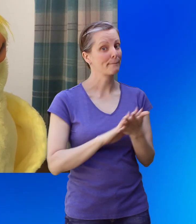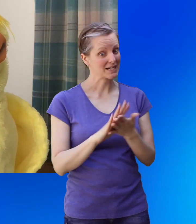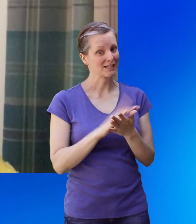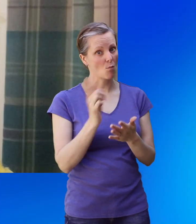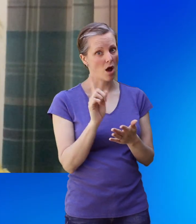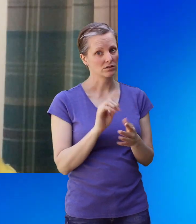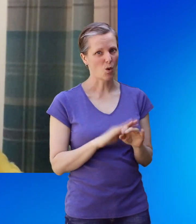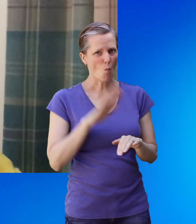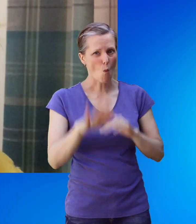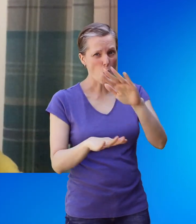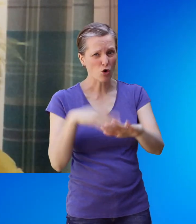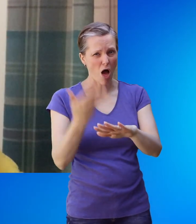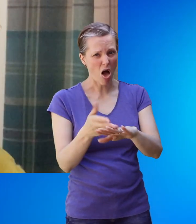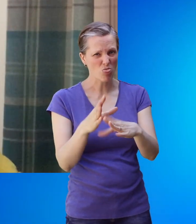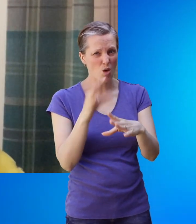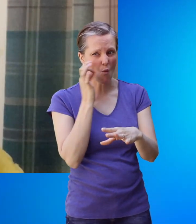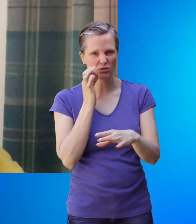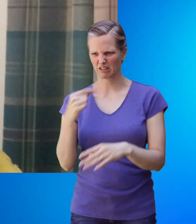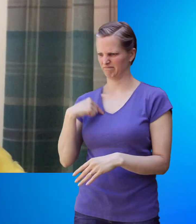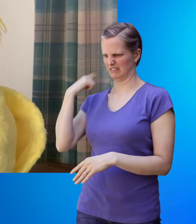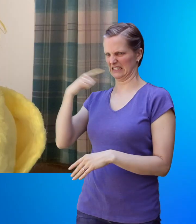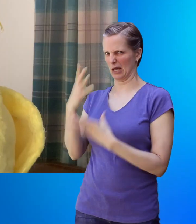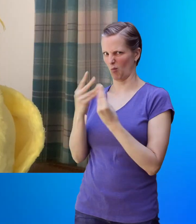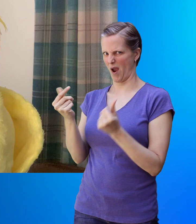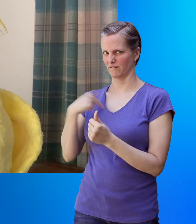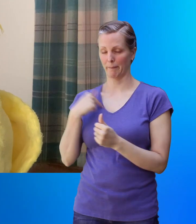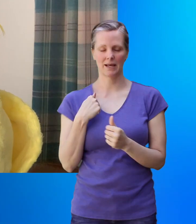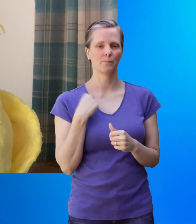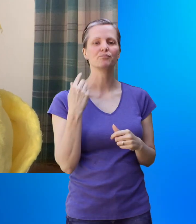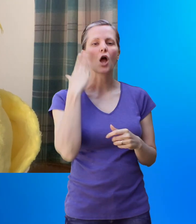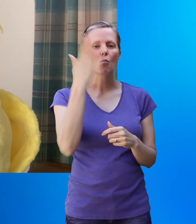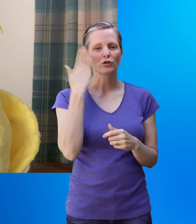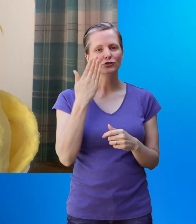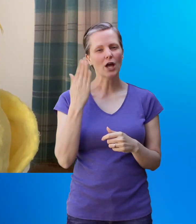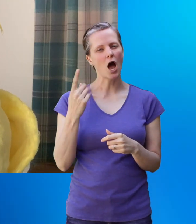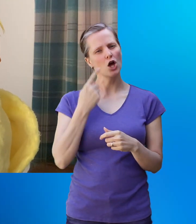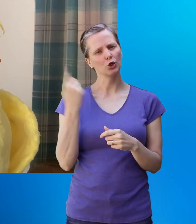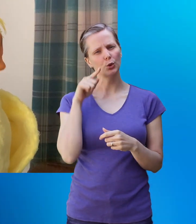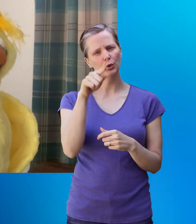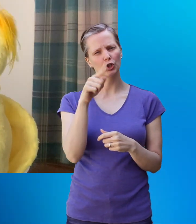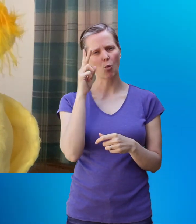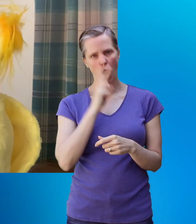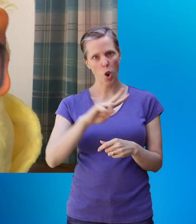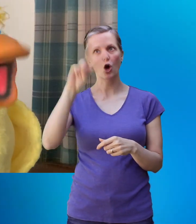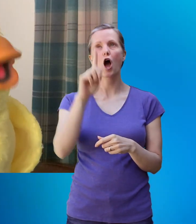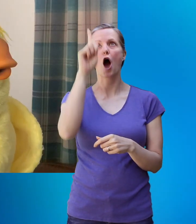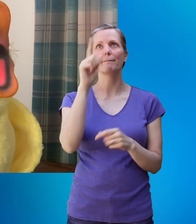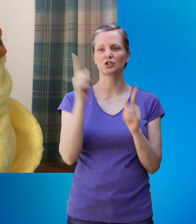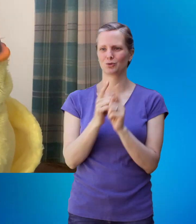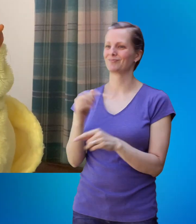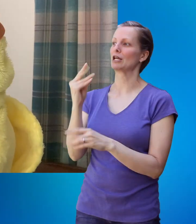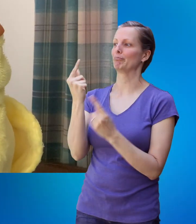on the water. Oh, that sounds too wet for me. I wonder who it is that you would look up to. Oh, someone